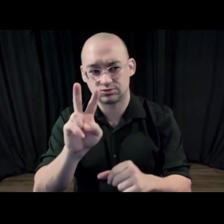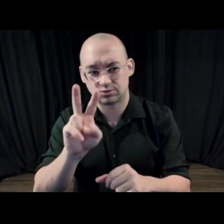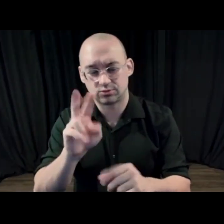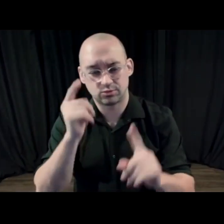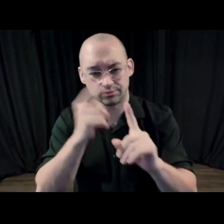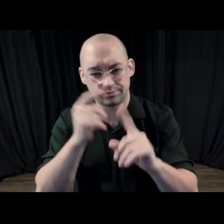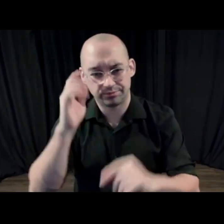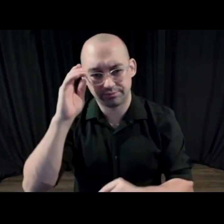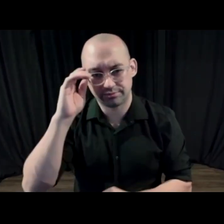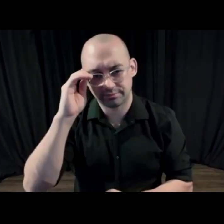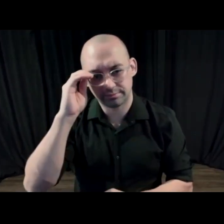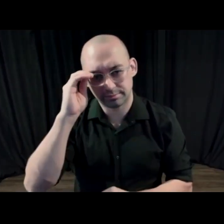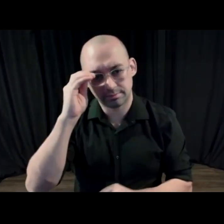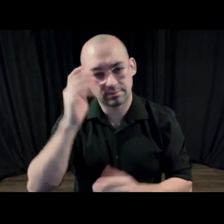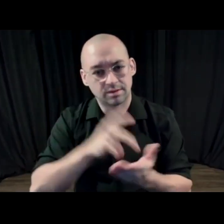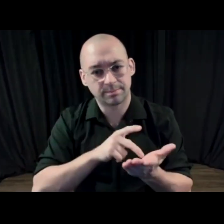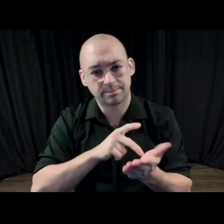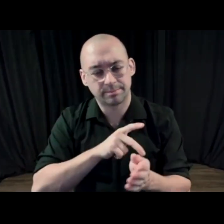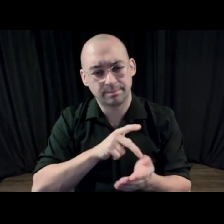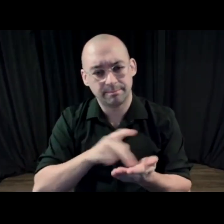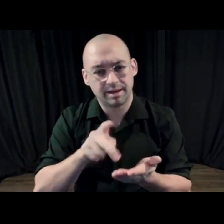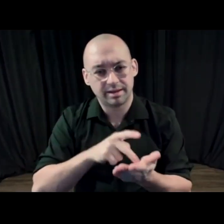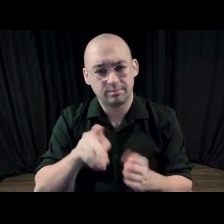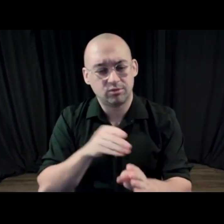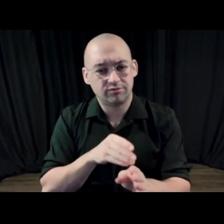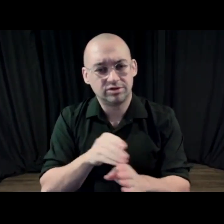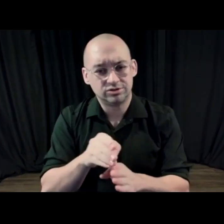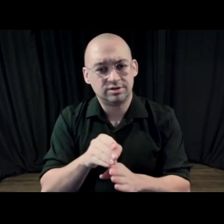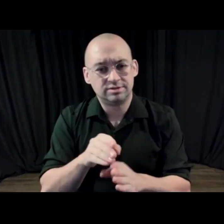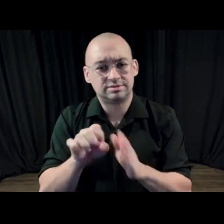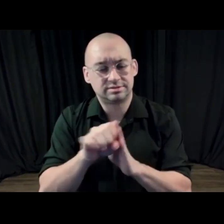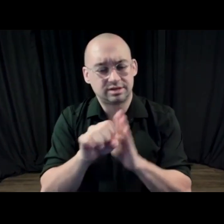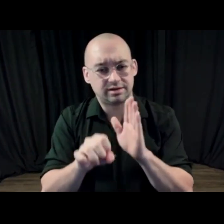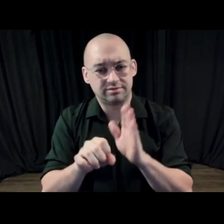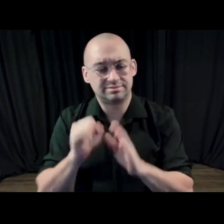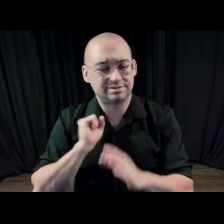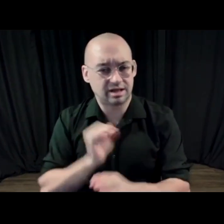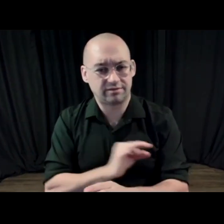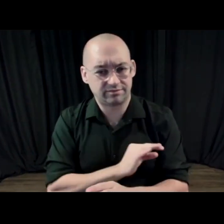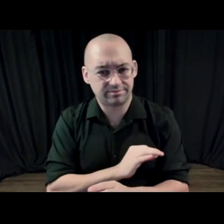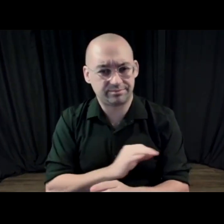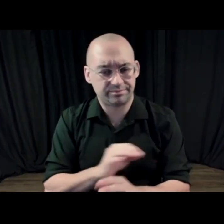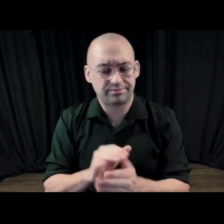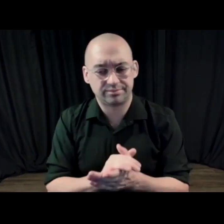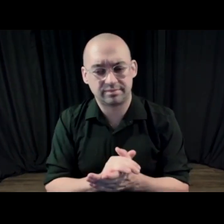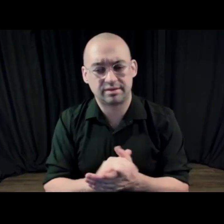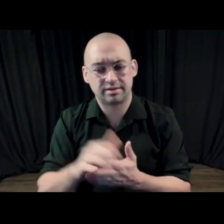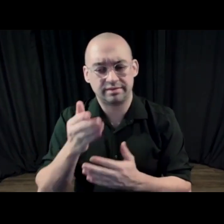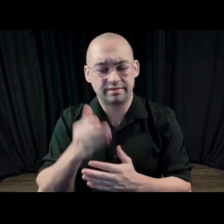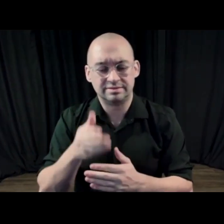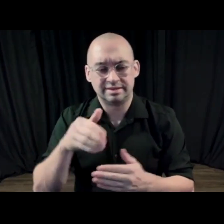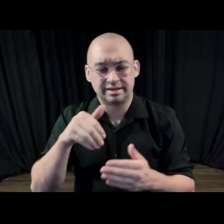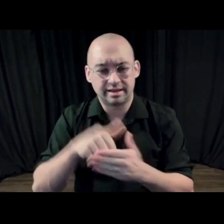the paid professional staff, in particular the direct care staff. This would be in-home